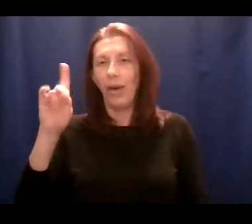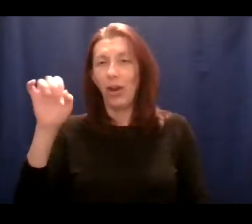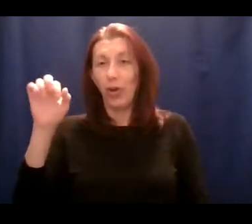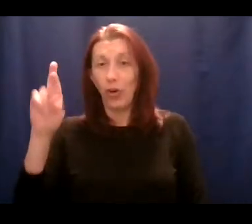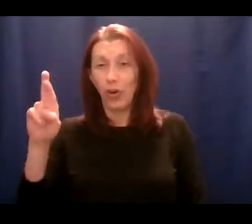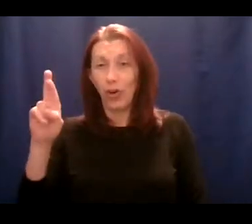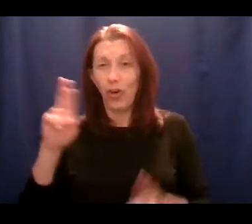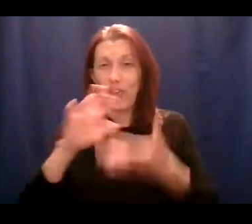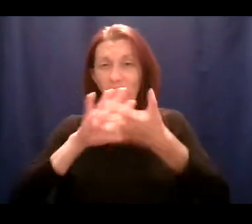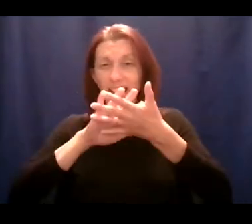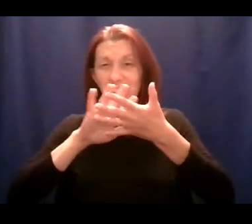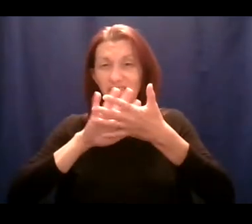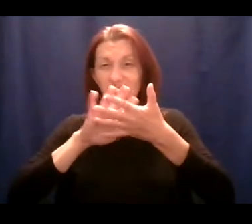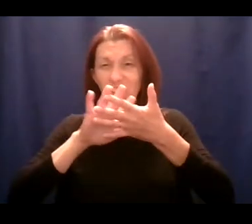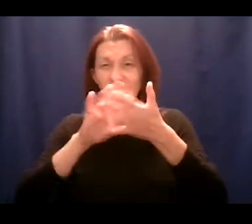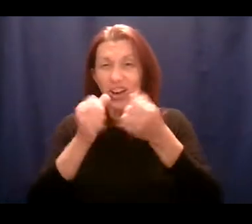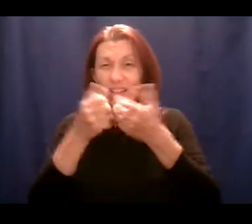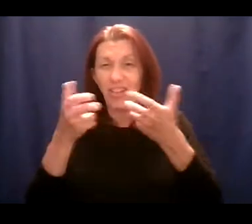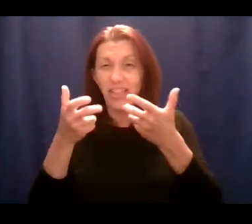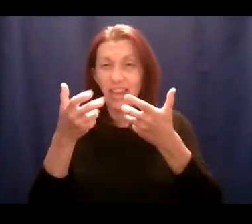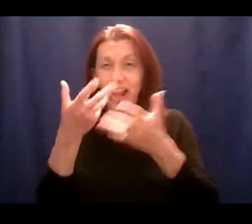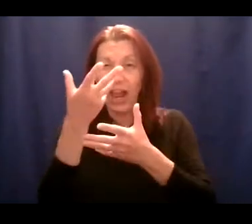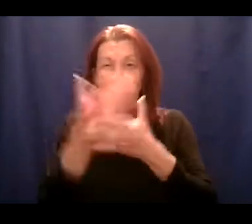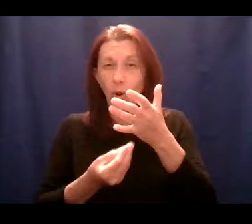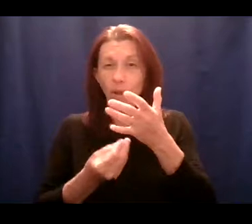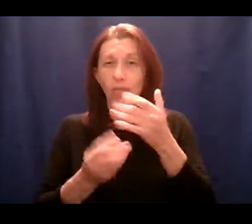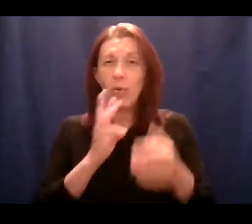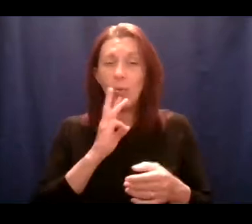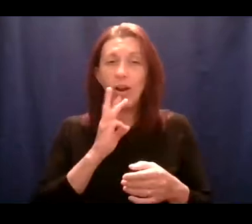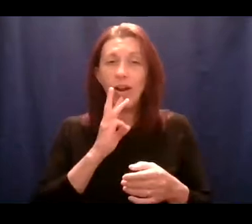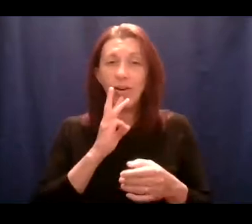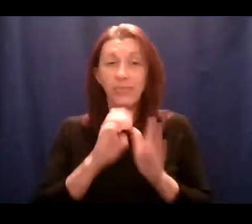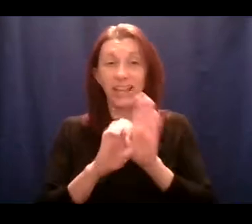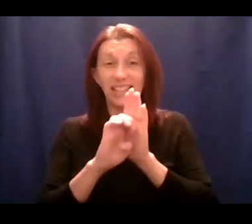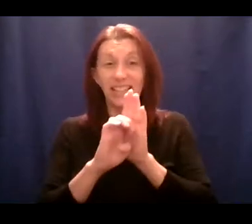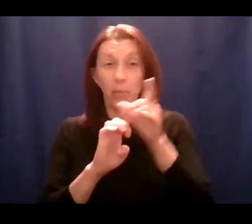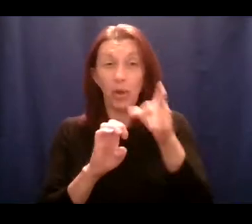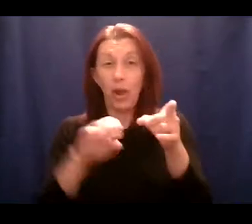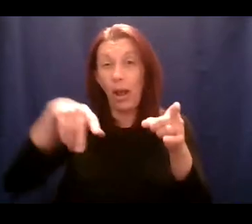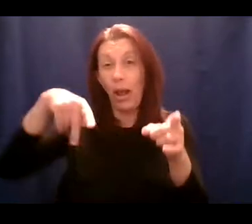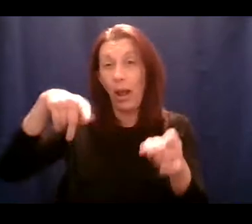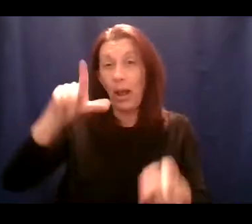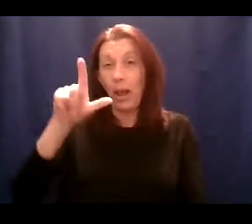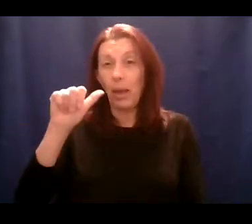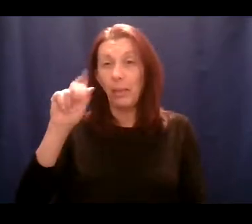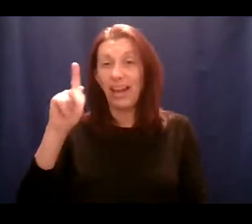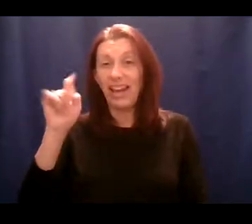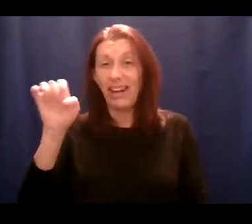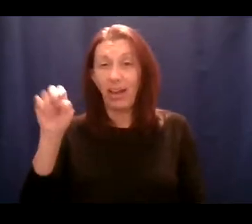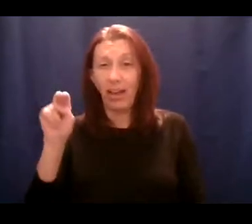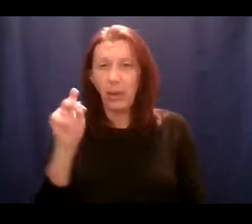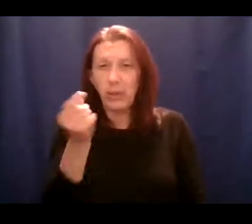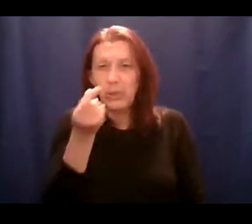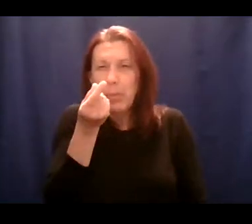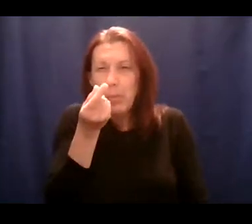think is really interesting. So here's an example, thank you, James, of plankton. It's very small. So it can be as